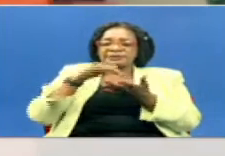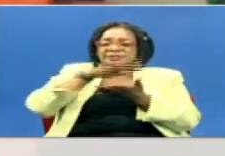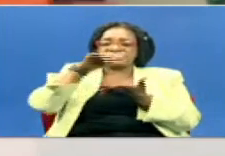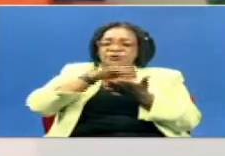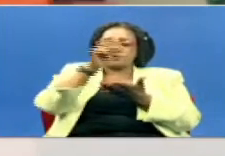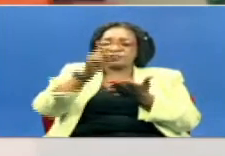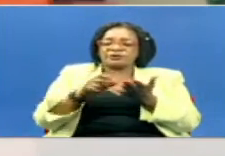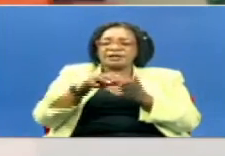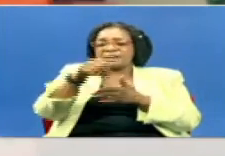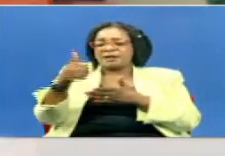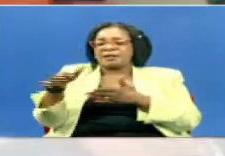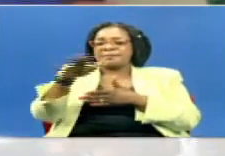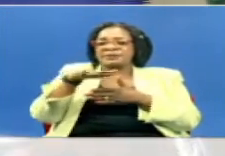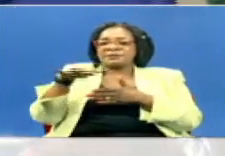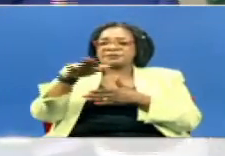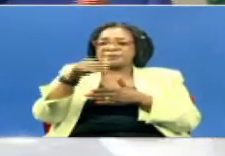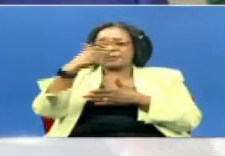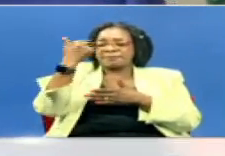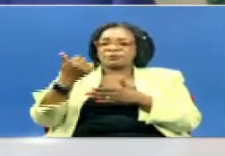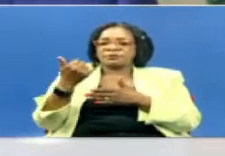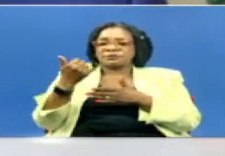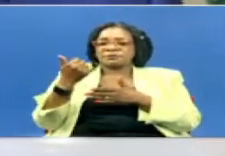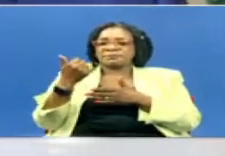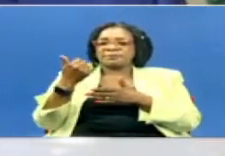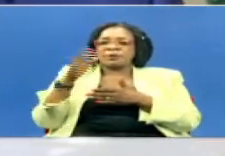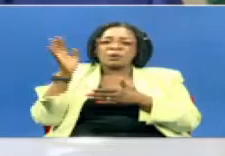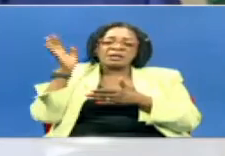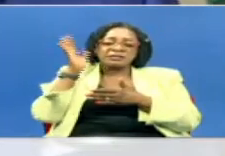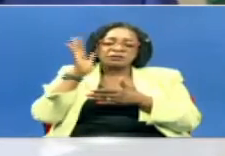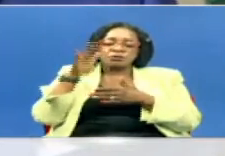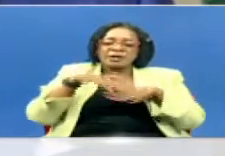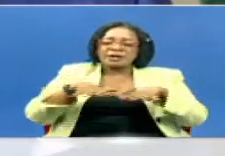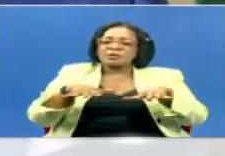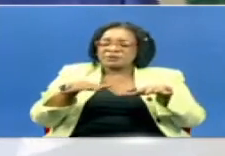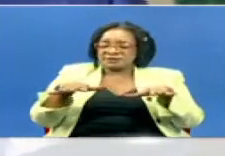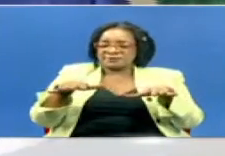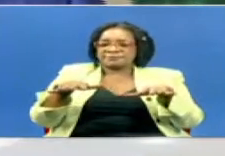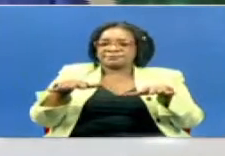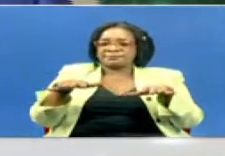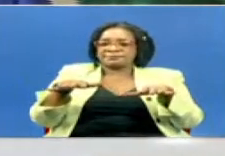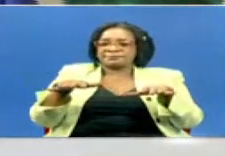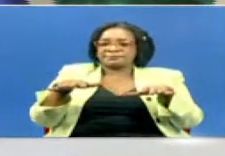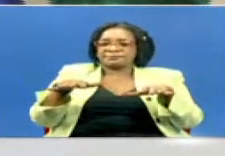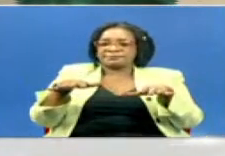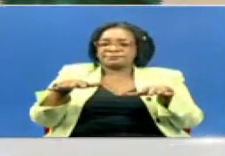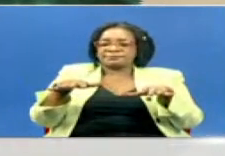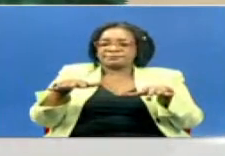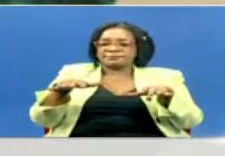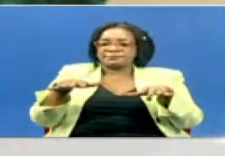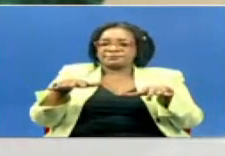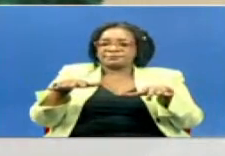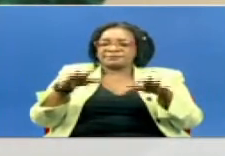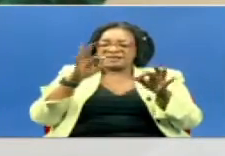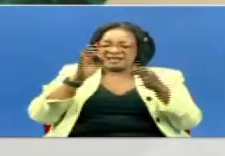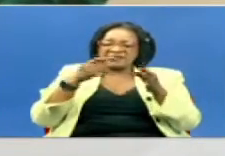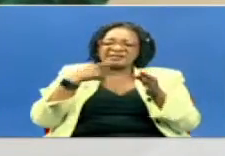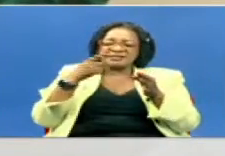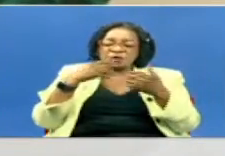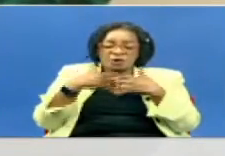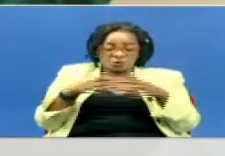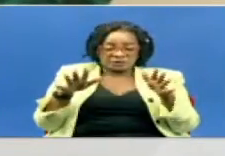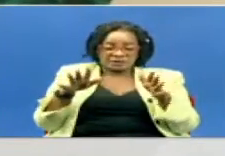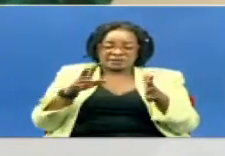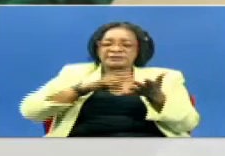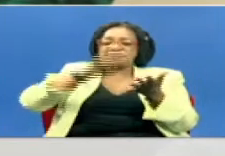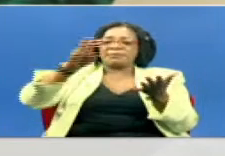other places, is because they were listening to the ground. They are listening to the ground, and if the ground says you're losing, they jump